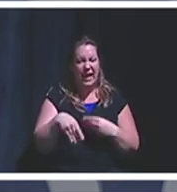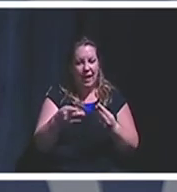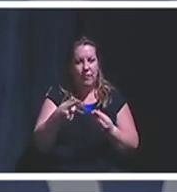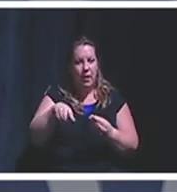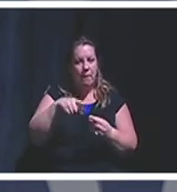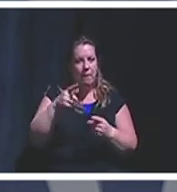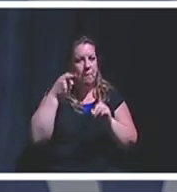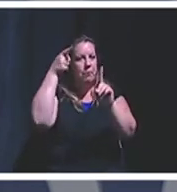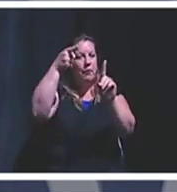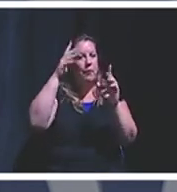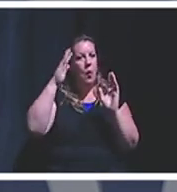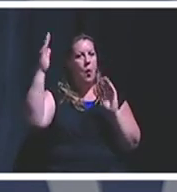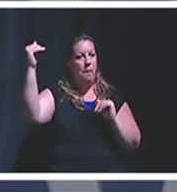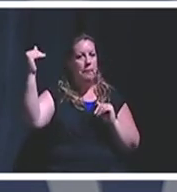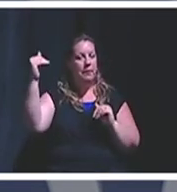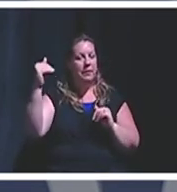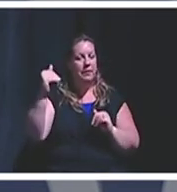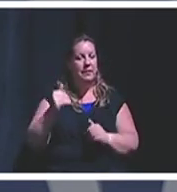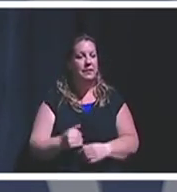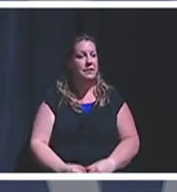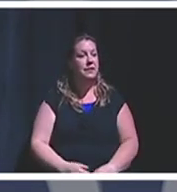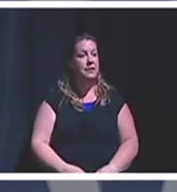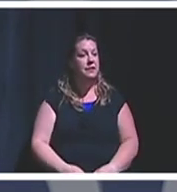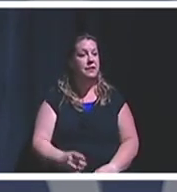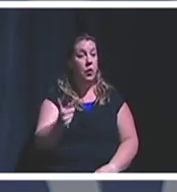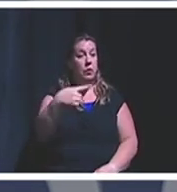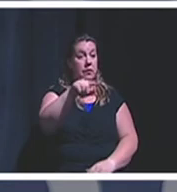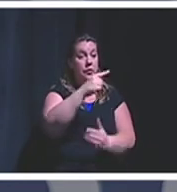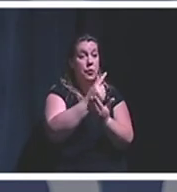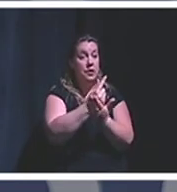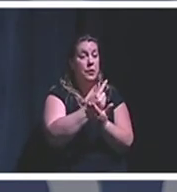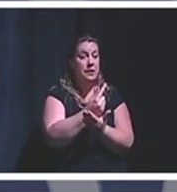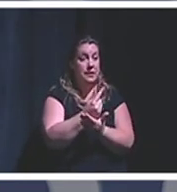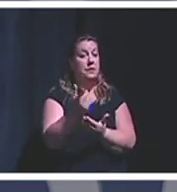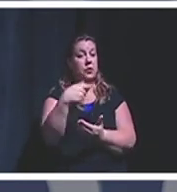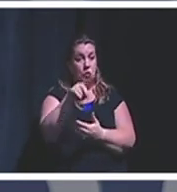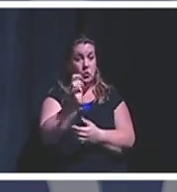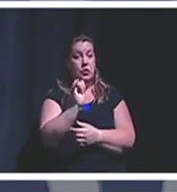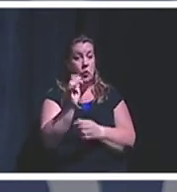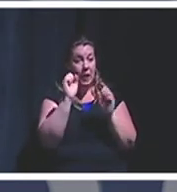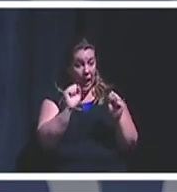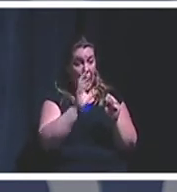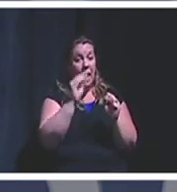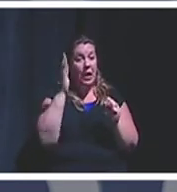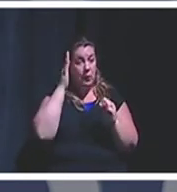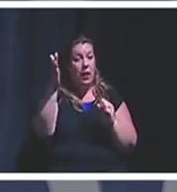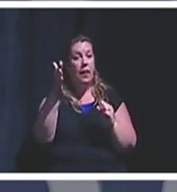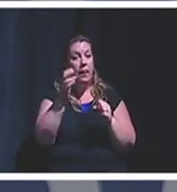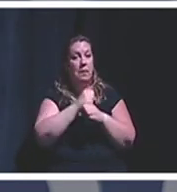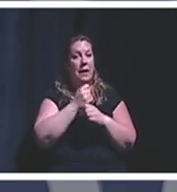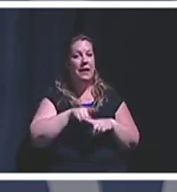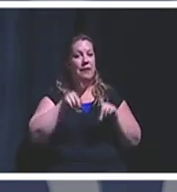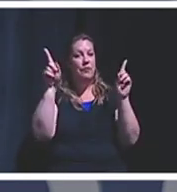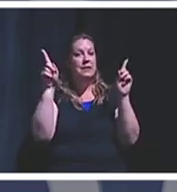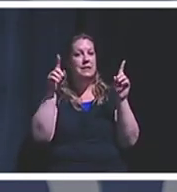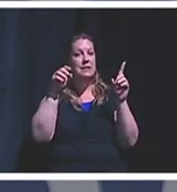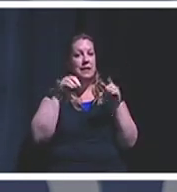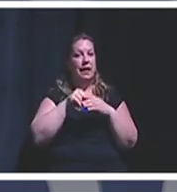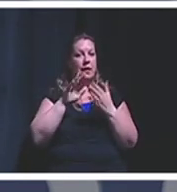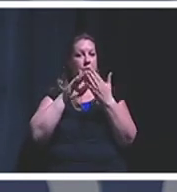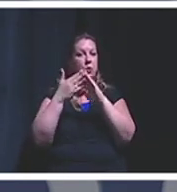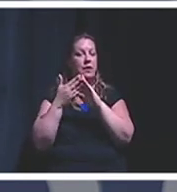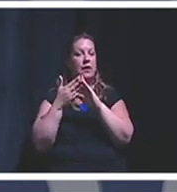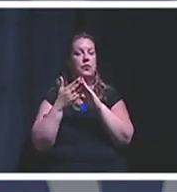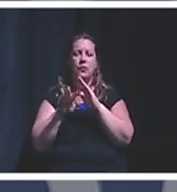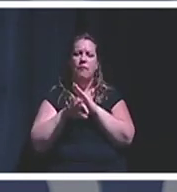Graduates, you too can and will make a difference. Find a way to make